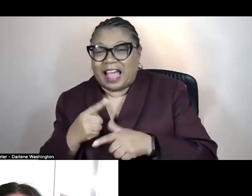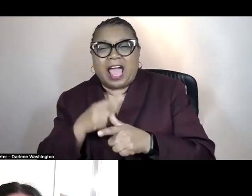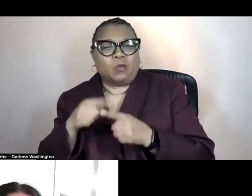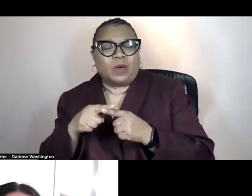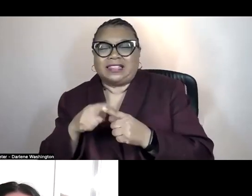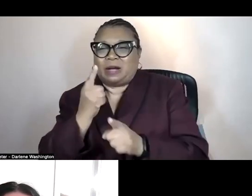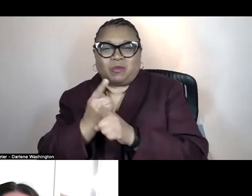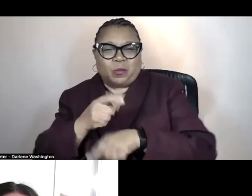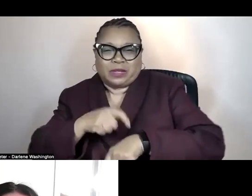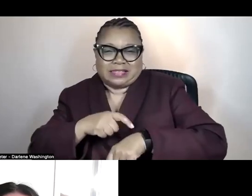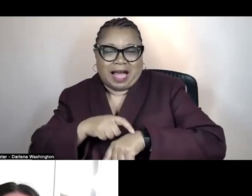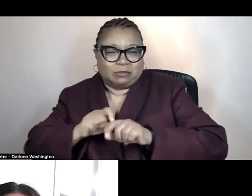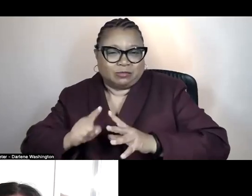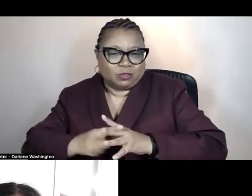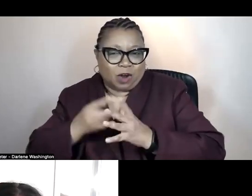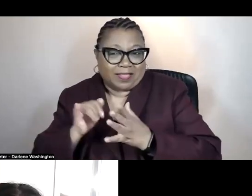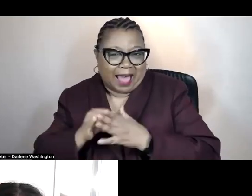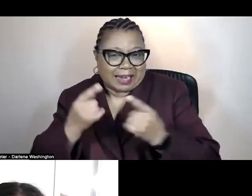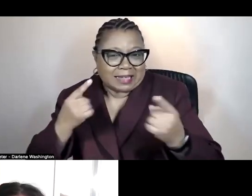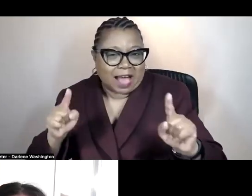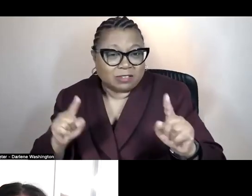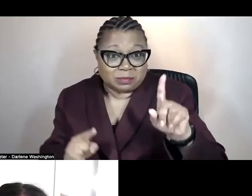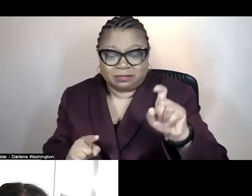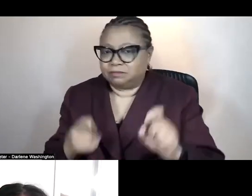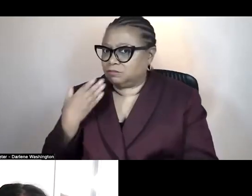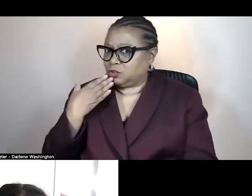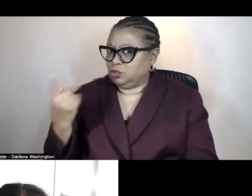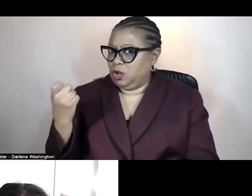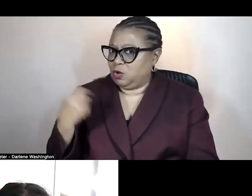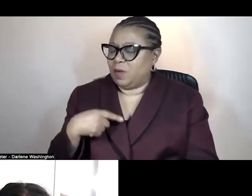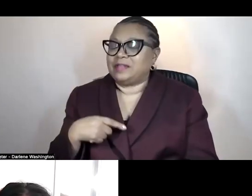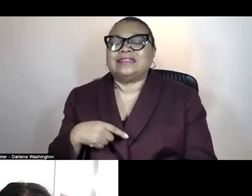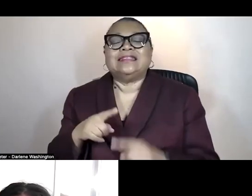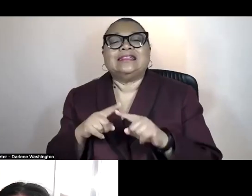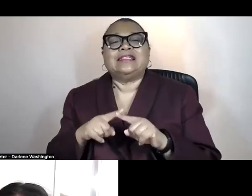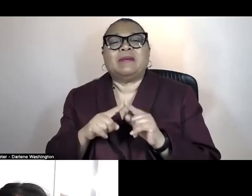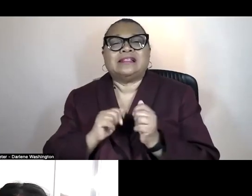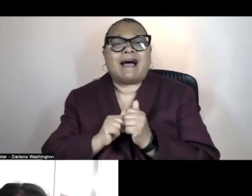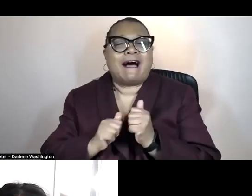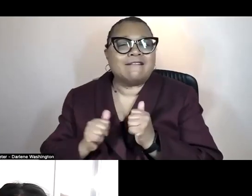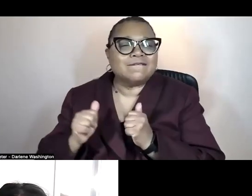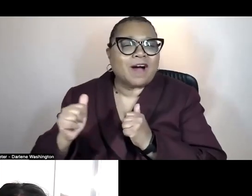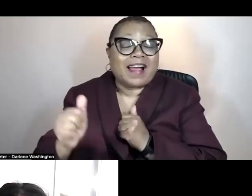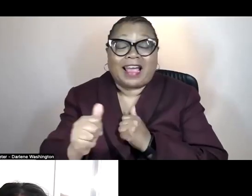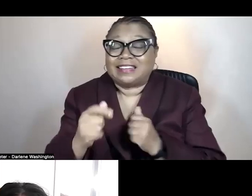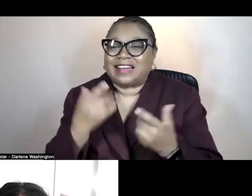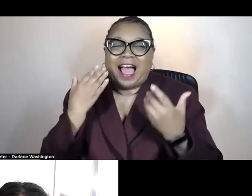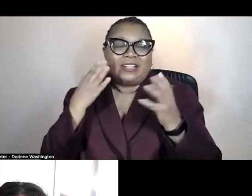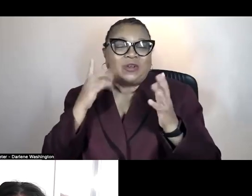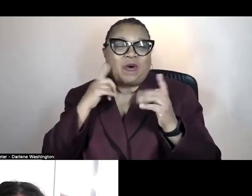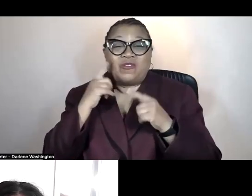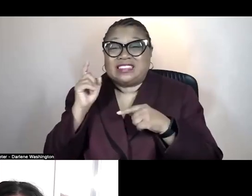is an appropriate time to launch that announcement? Good question. All right. So it depends how far ahead you are. I don't know if